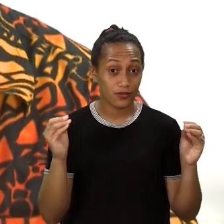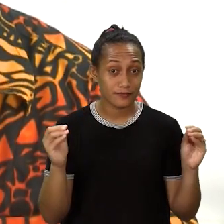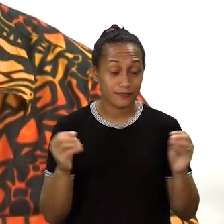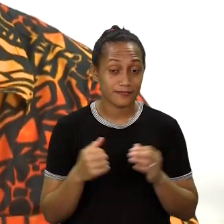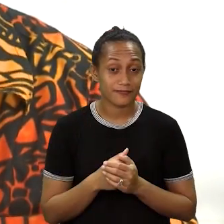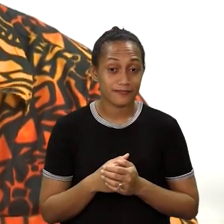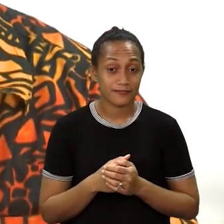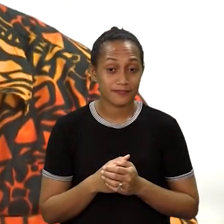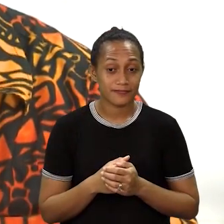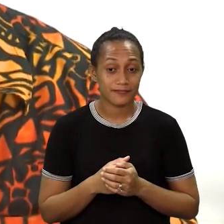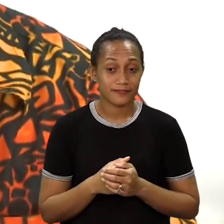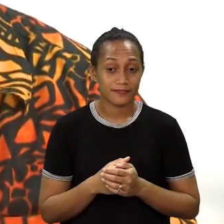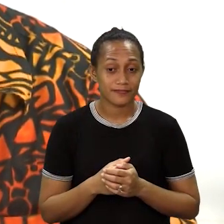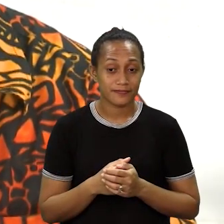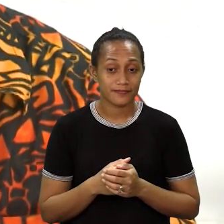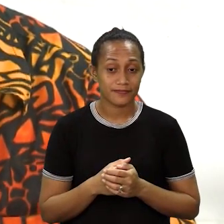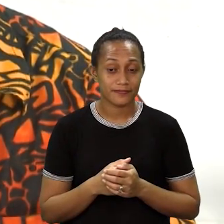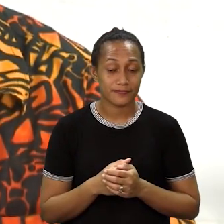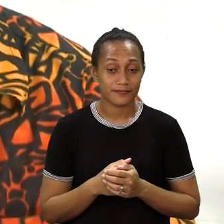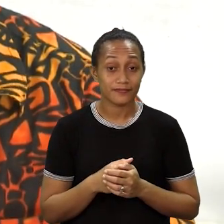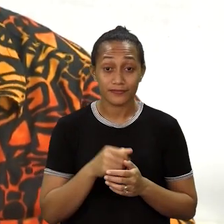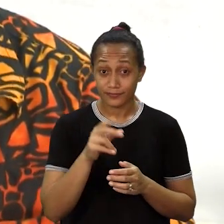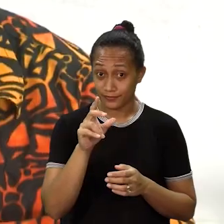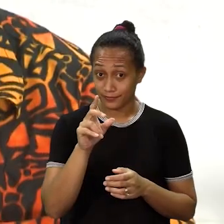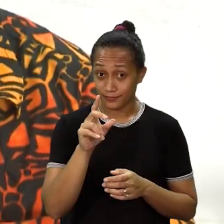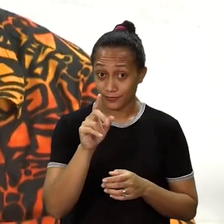Did you listen to our song?